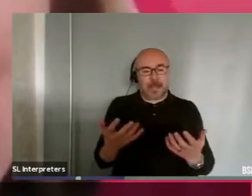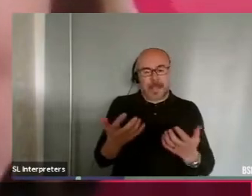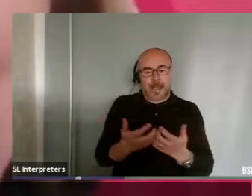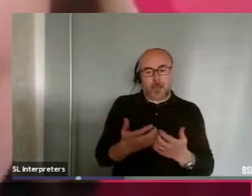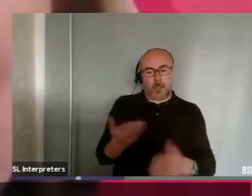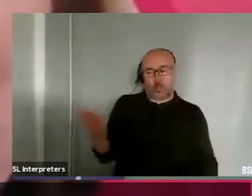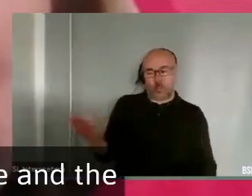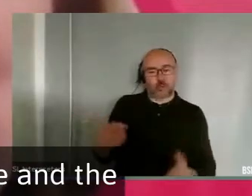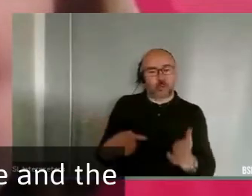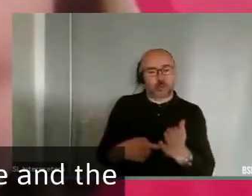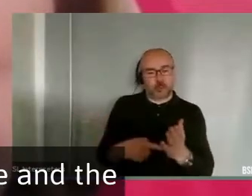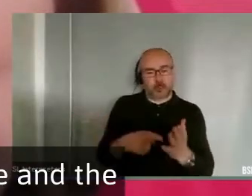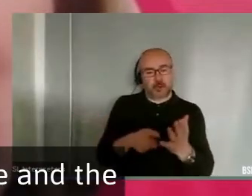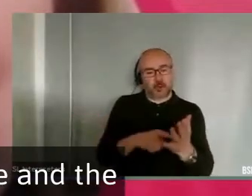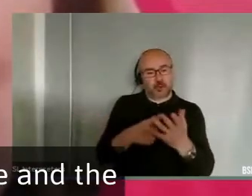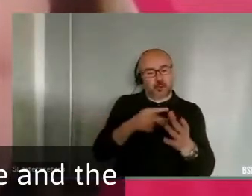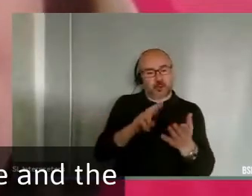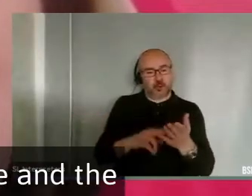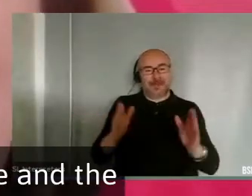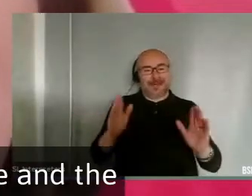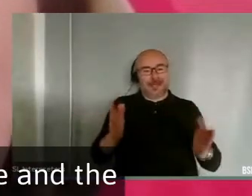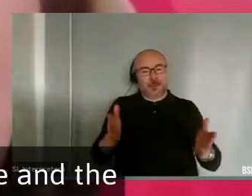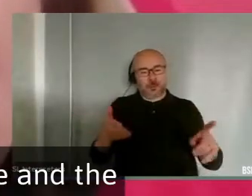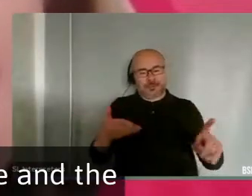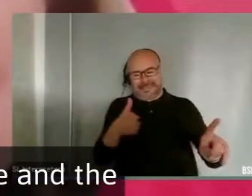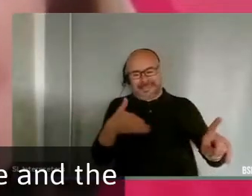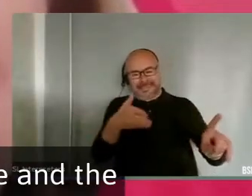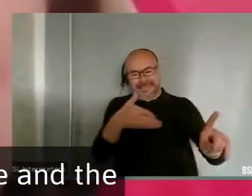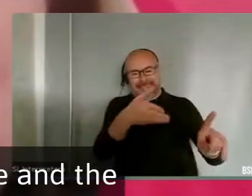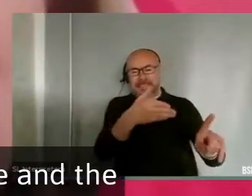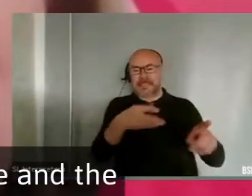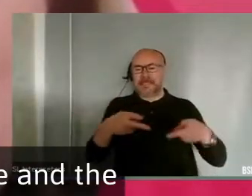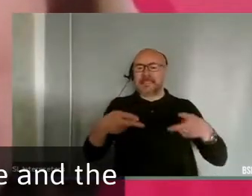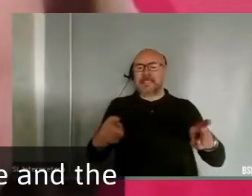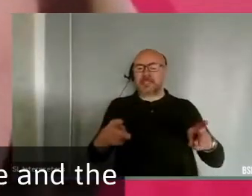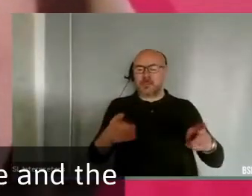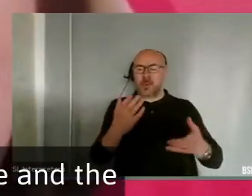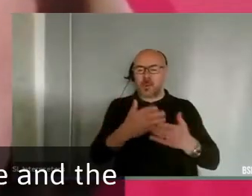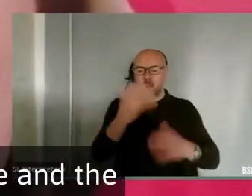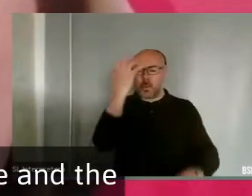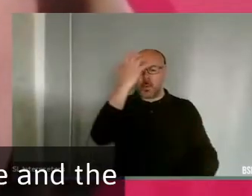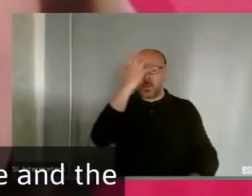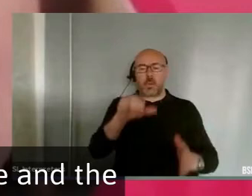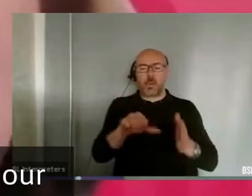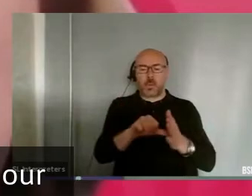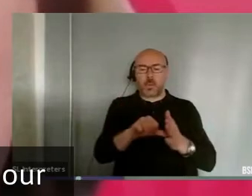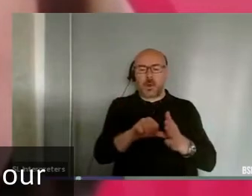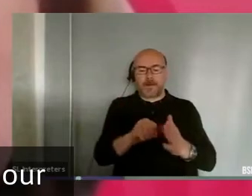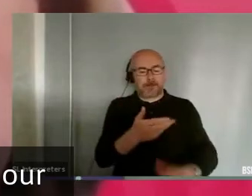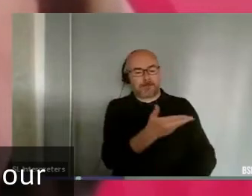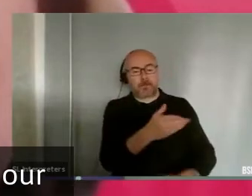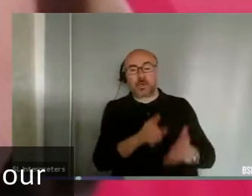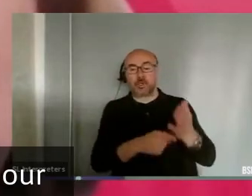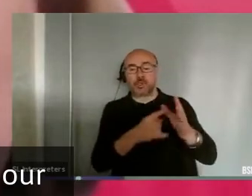difficult system. And Jason's spoken there about change and the importance of how we make change happen. And so I'm